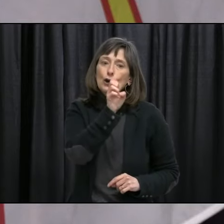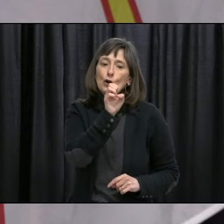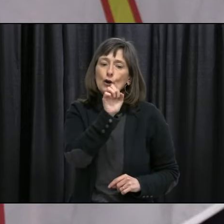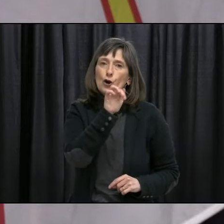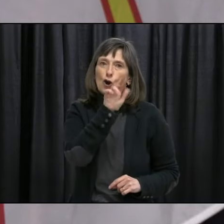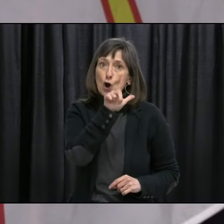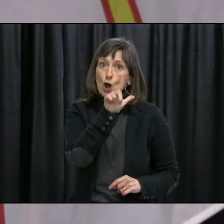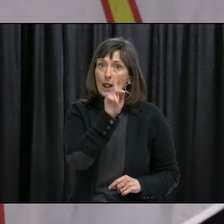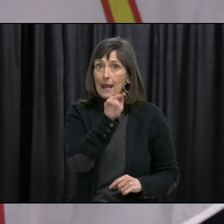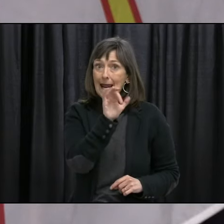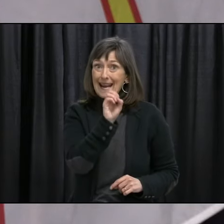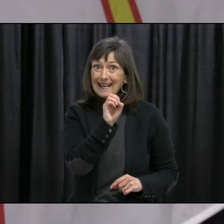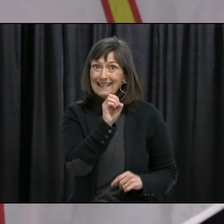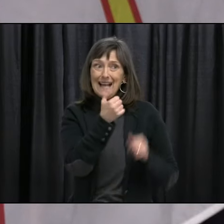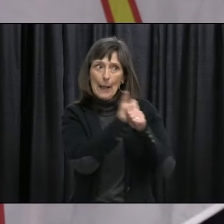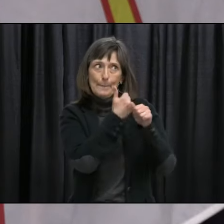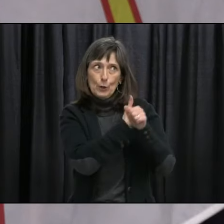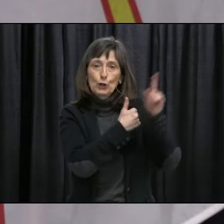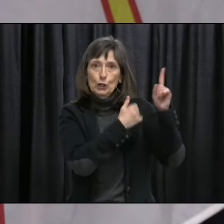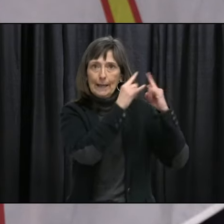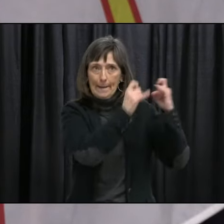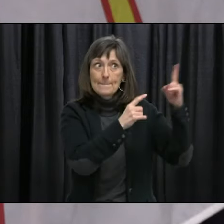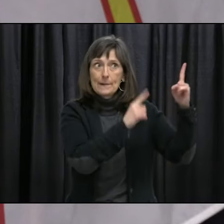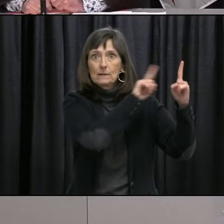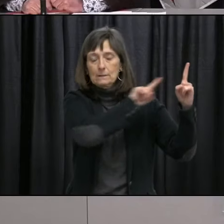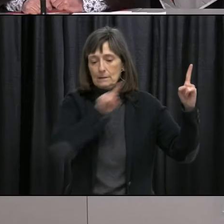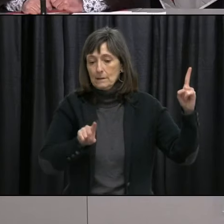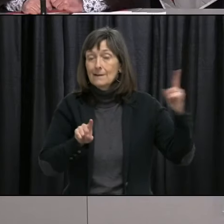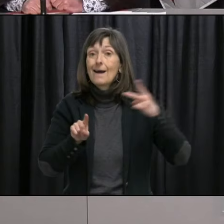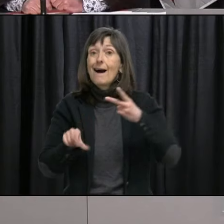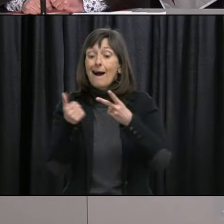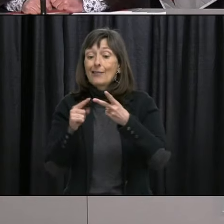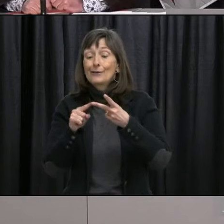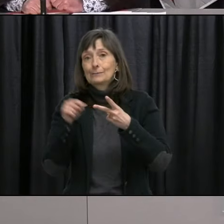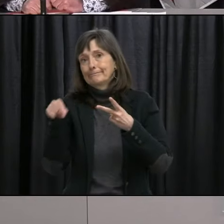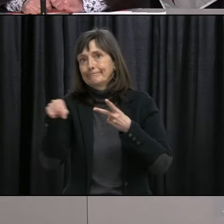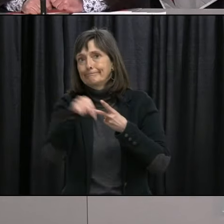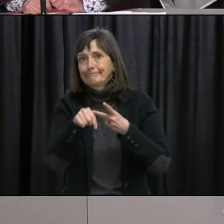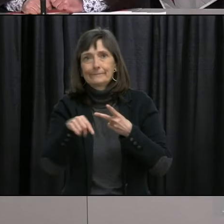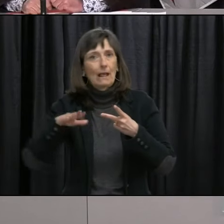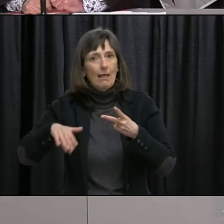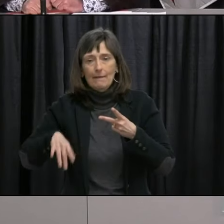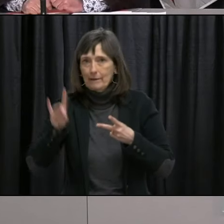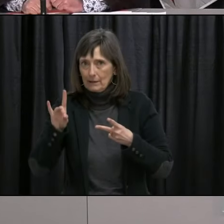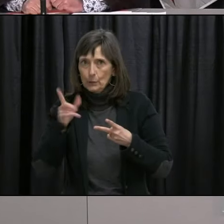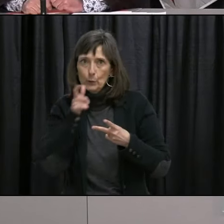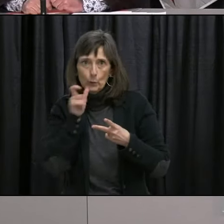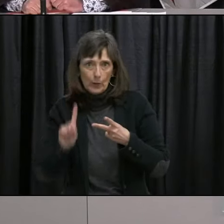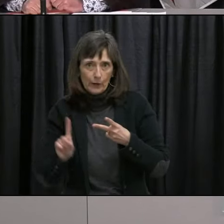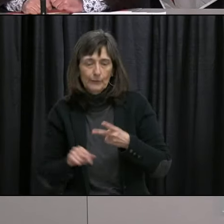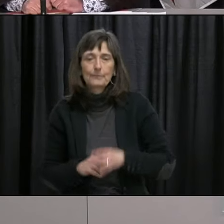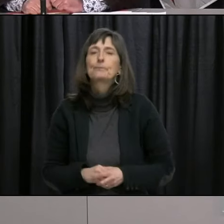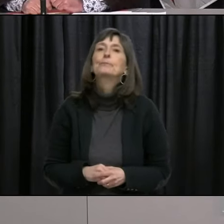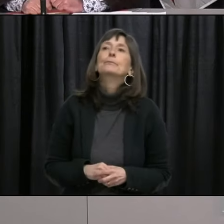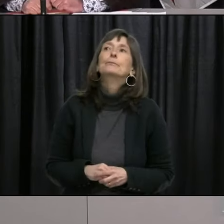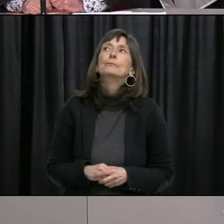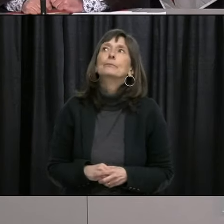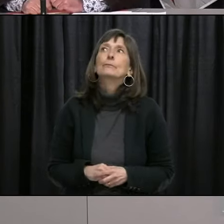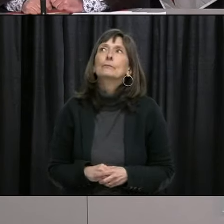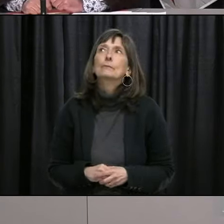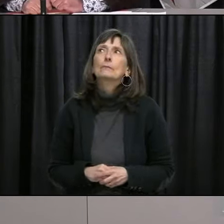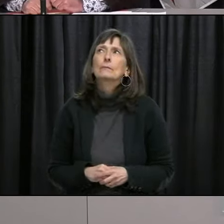ongoing. Okay. And the other question I have is the patient who precipitated the